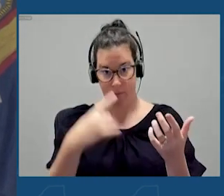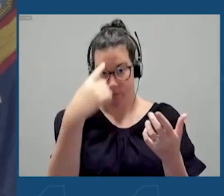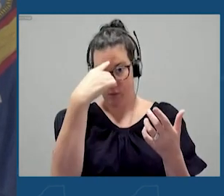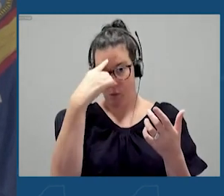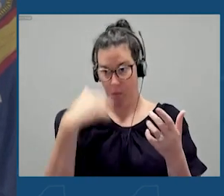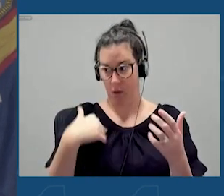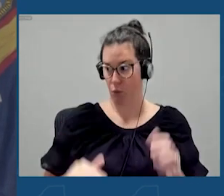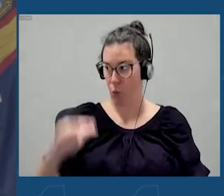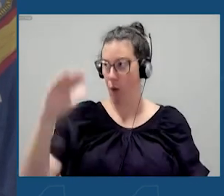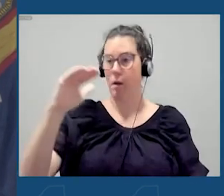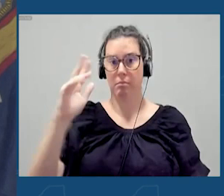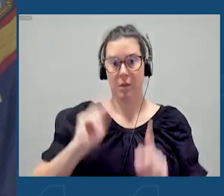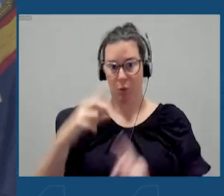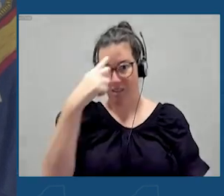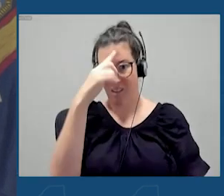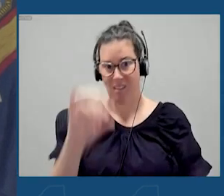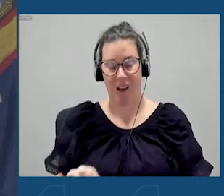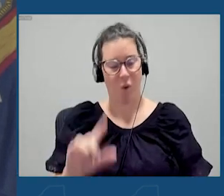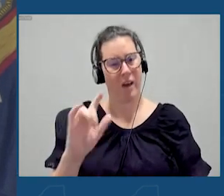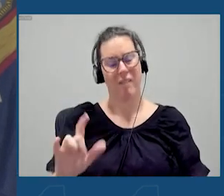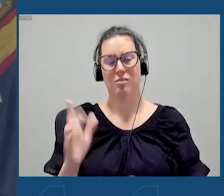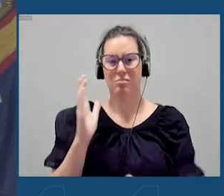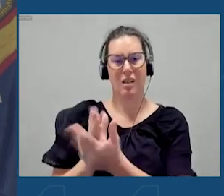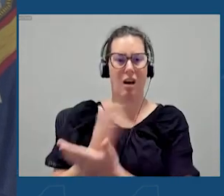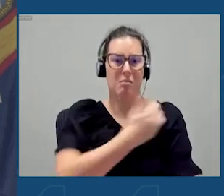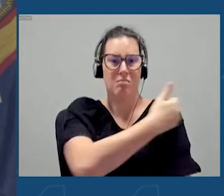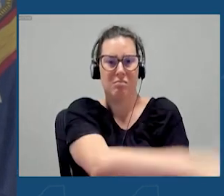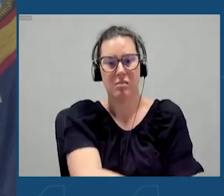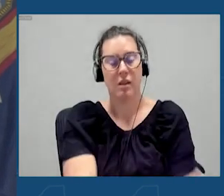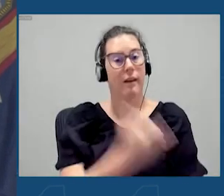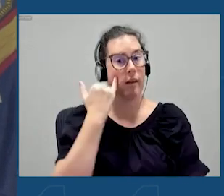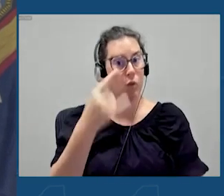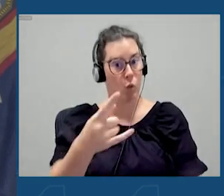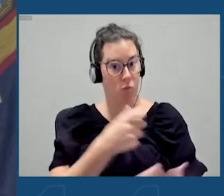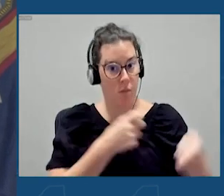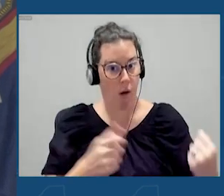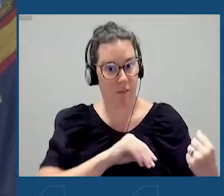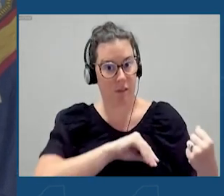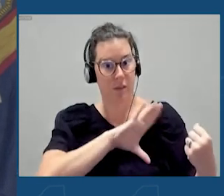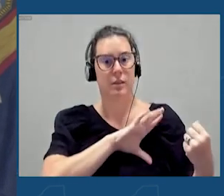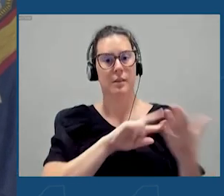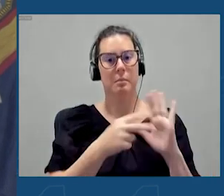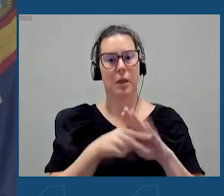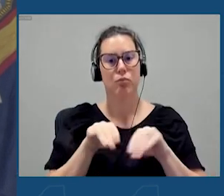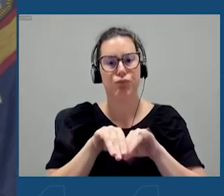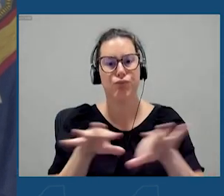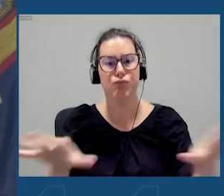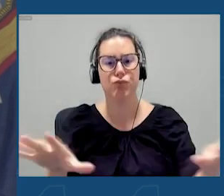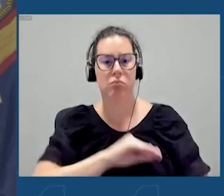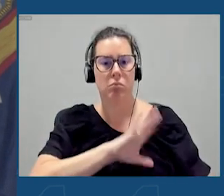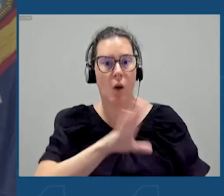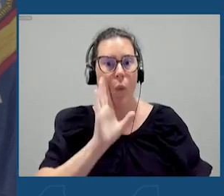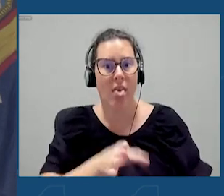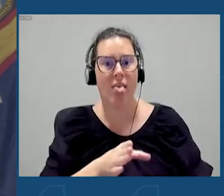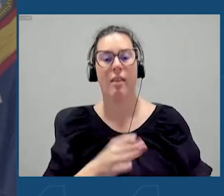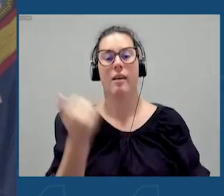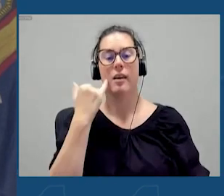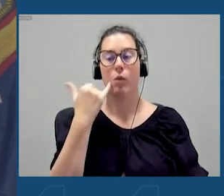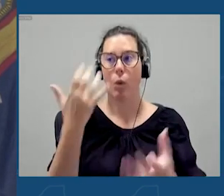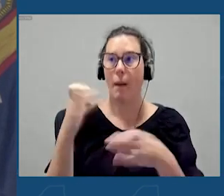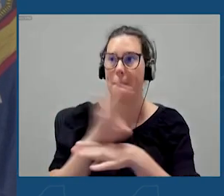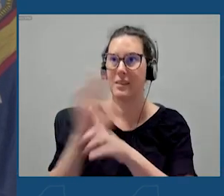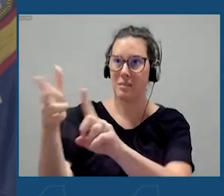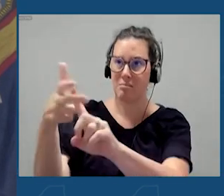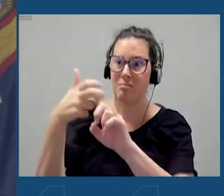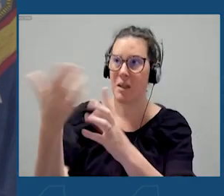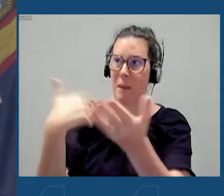off, because I believe confidence breeds confidence. When we're recruiting businesses, when they see that we've got that swagger now, it's